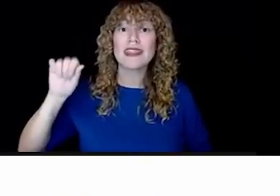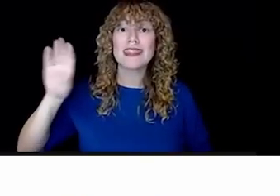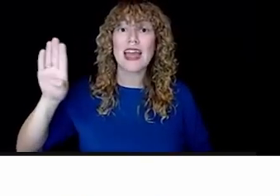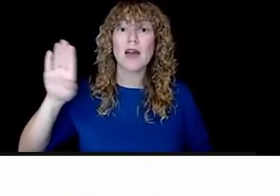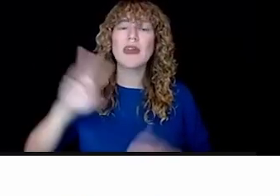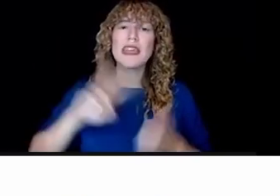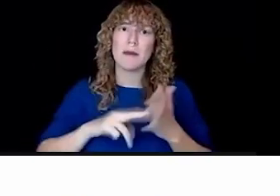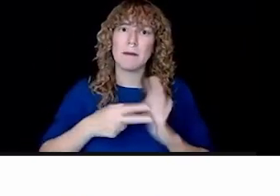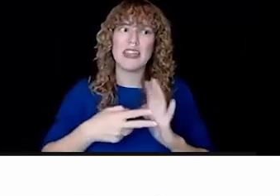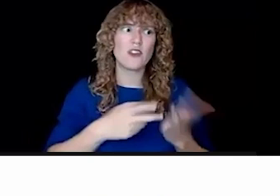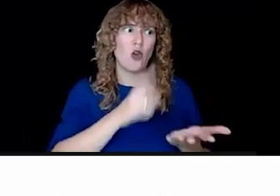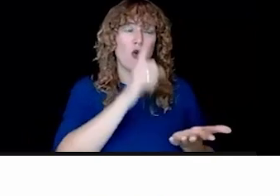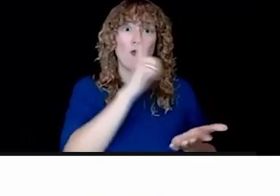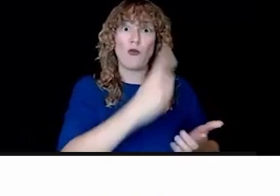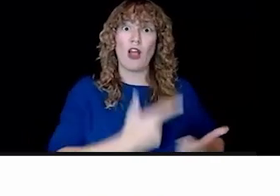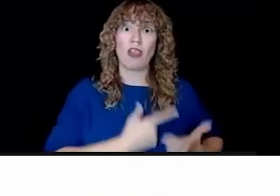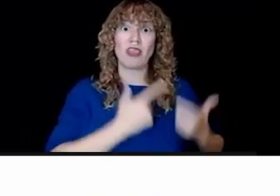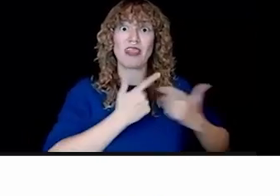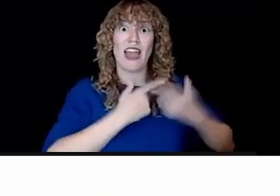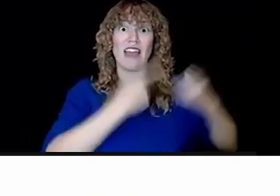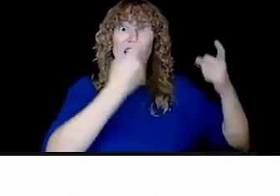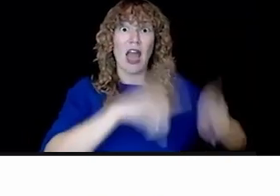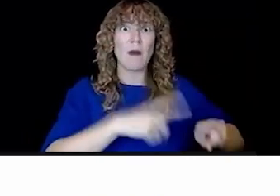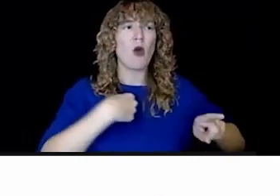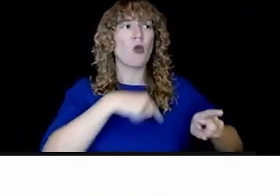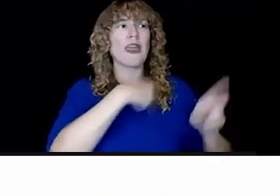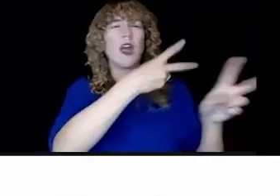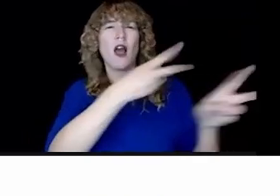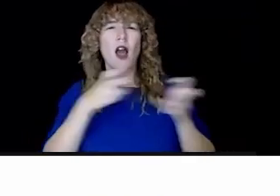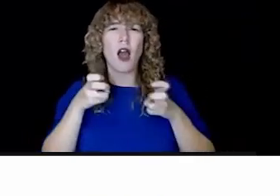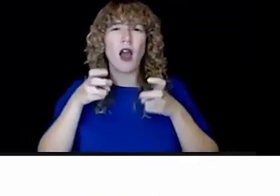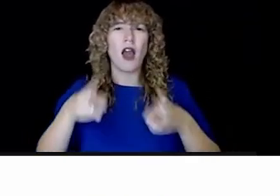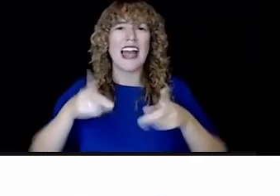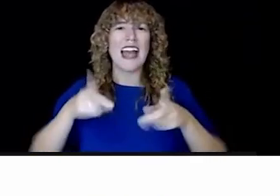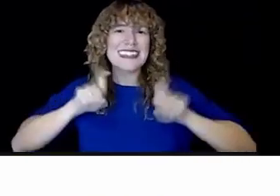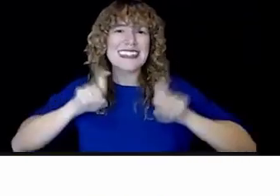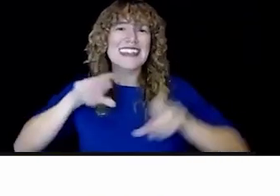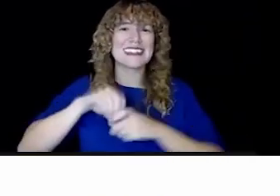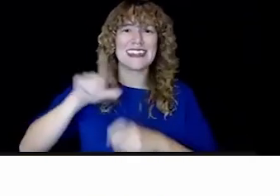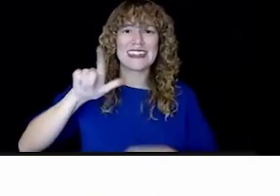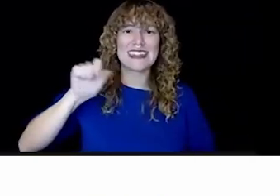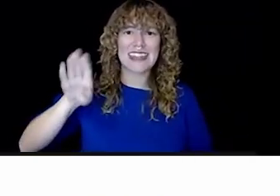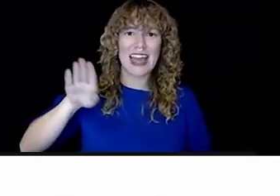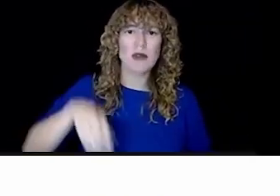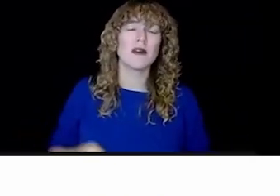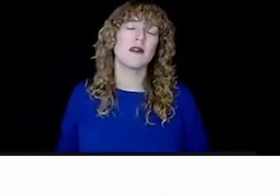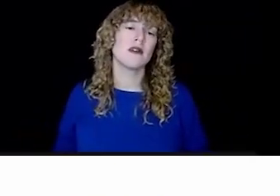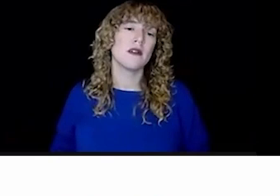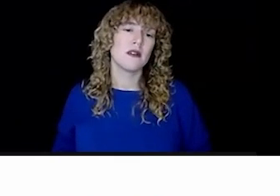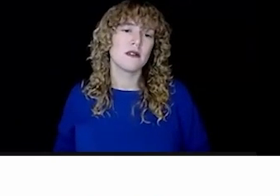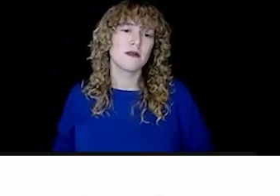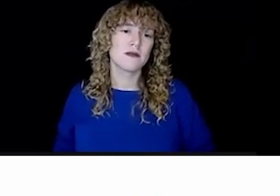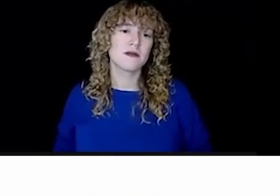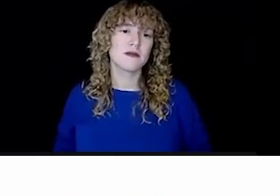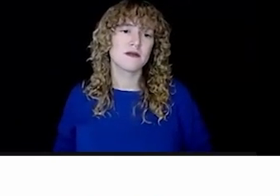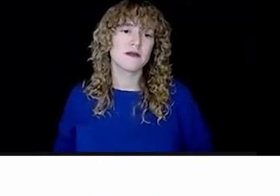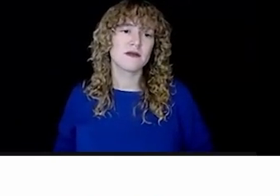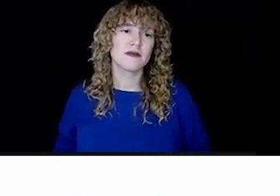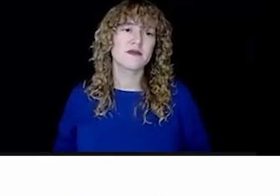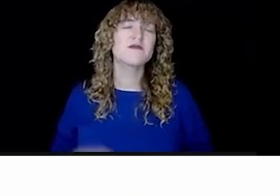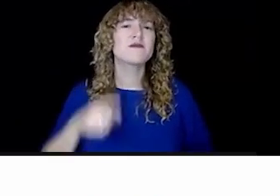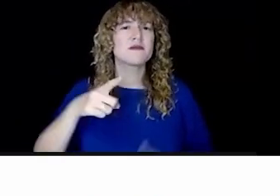that mobility devices experience during air travel. We can use this simulator to pinpoint which parts of the